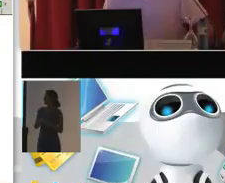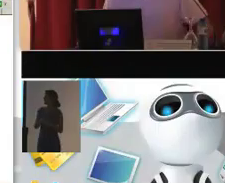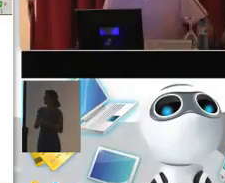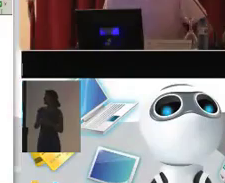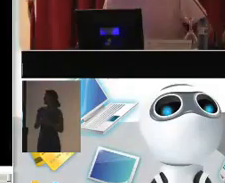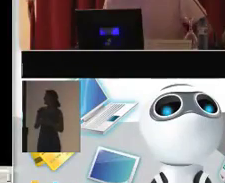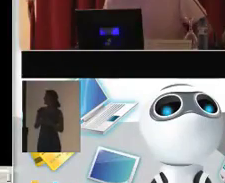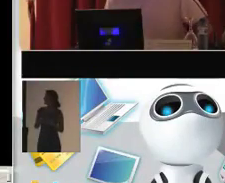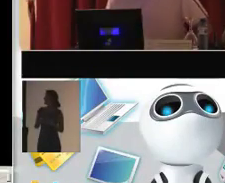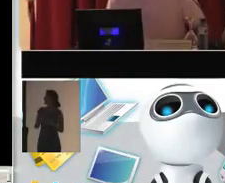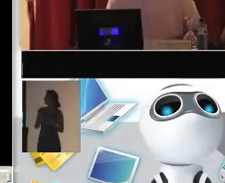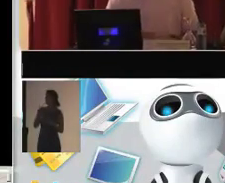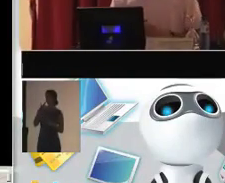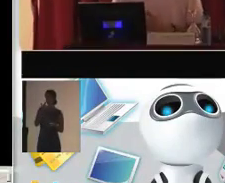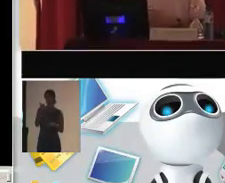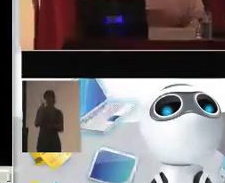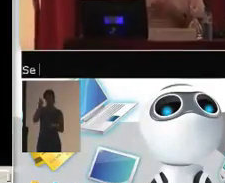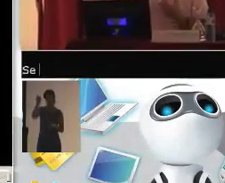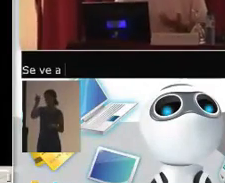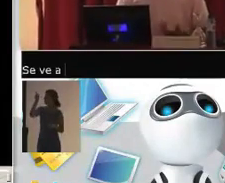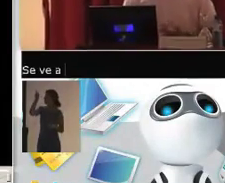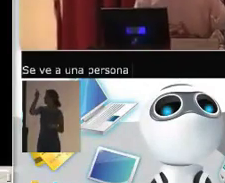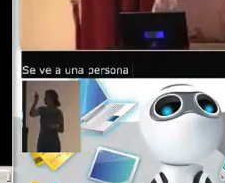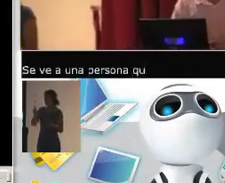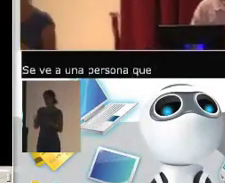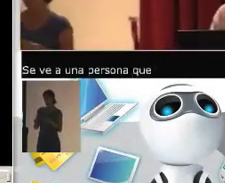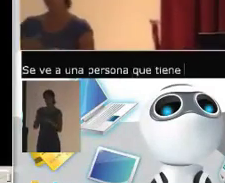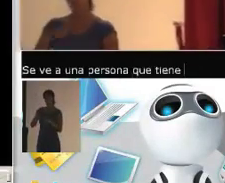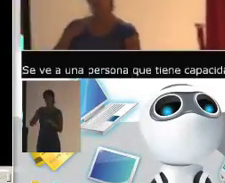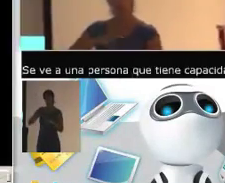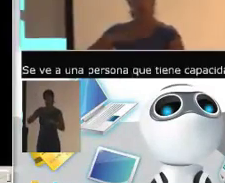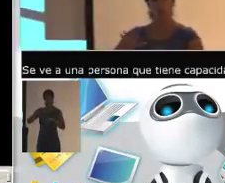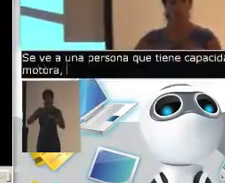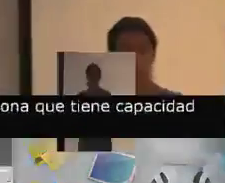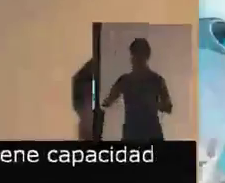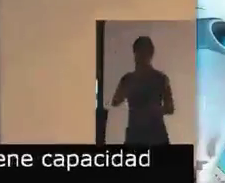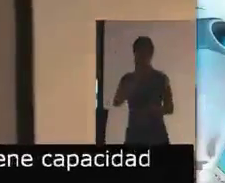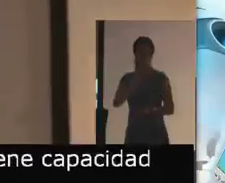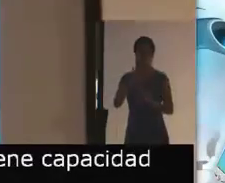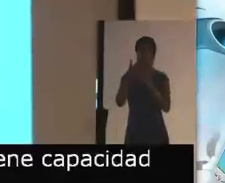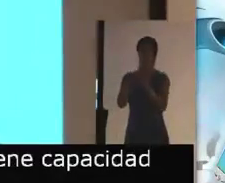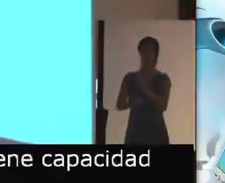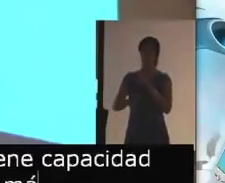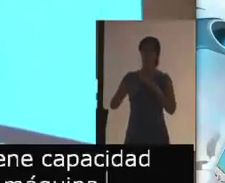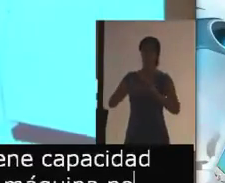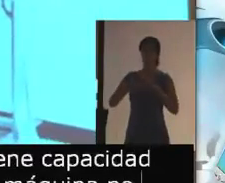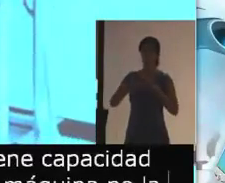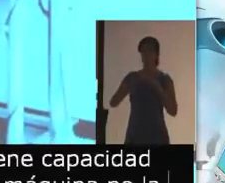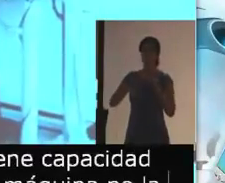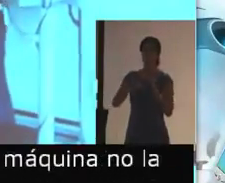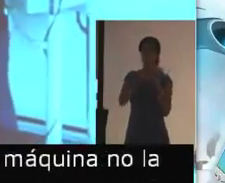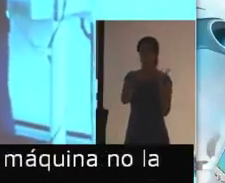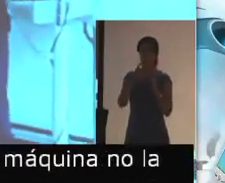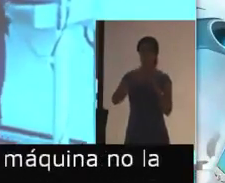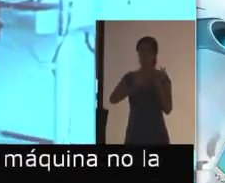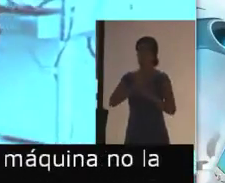Se ve a una persona. You can see here a person that has motor capabilities. That is, the machine